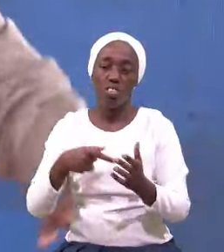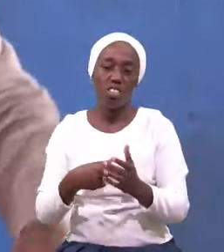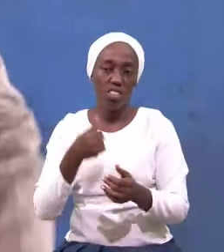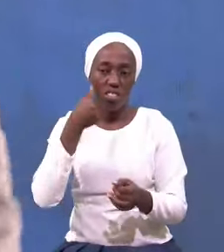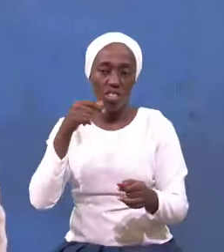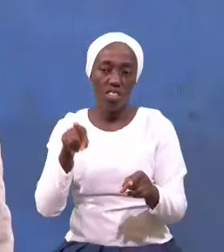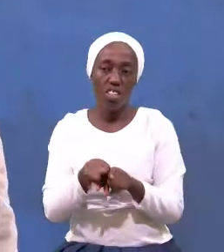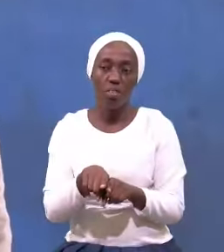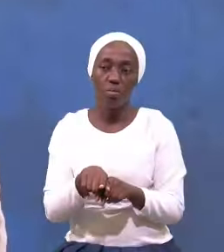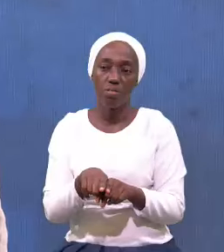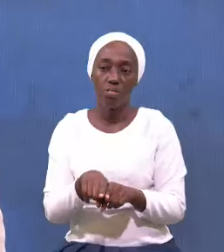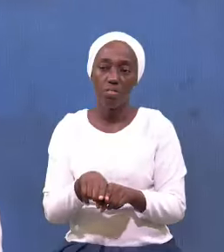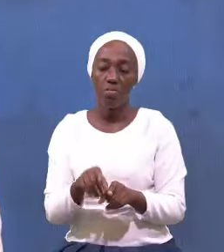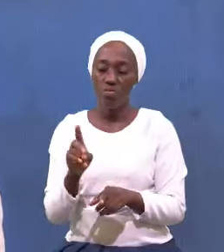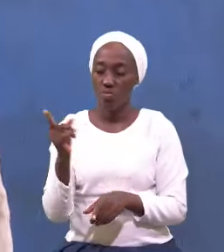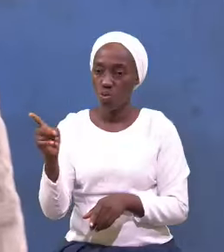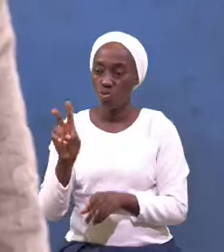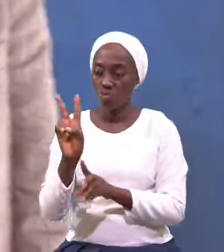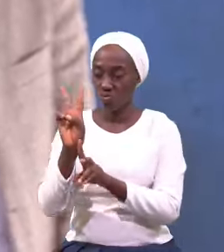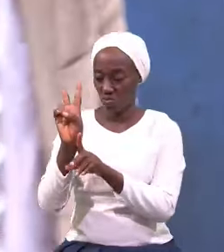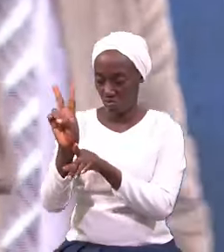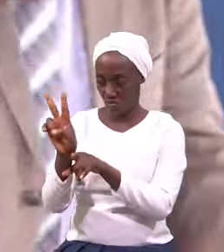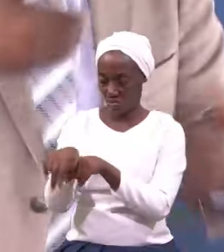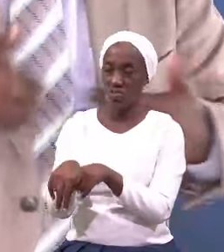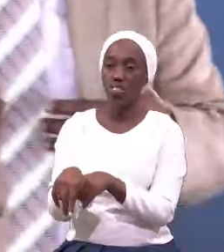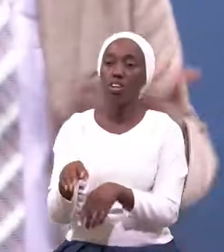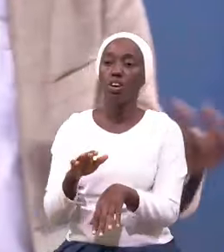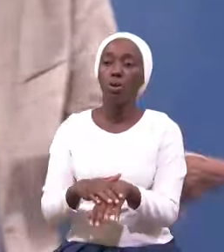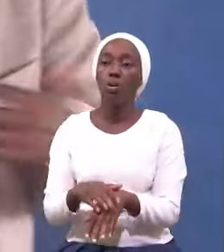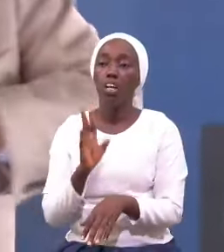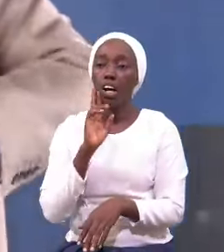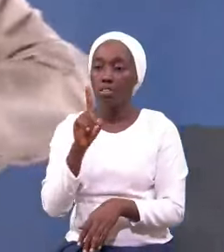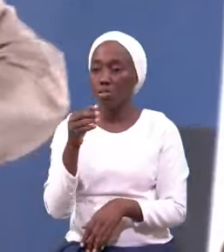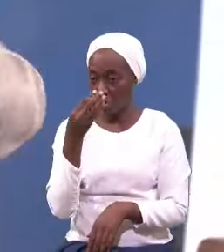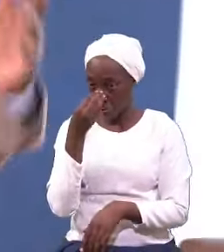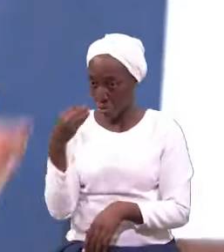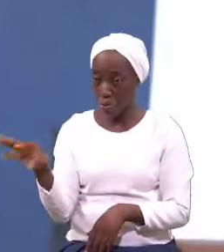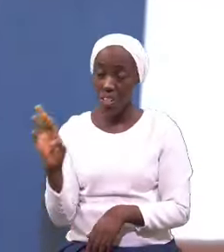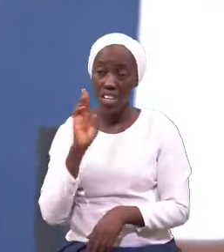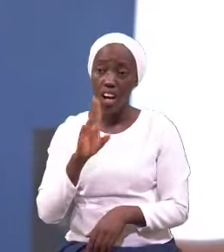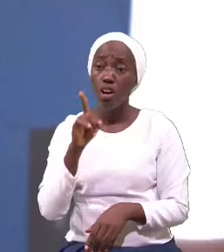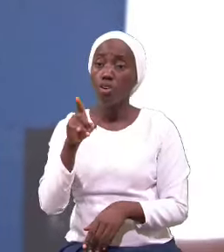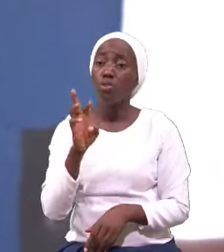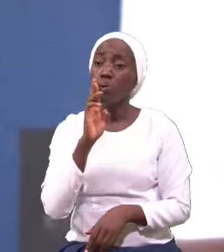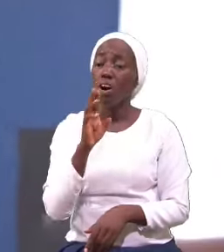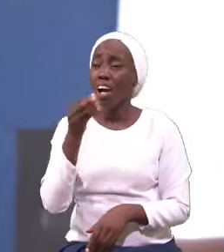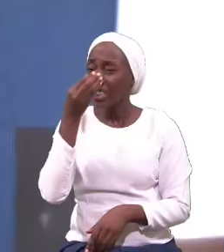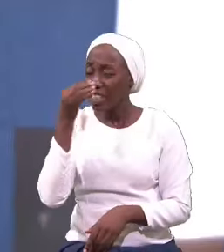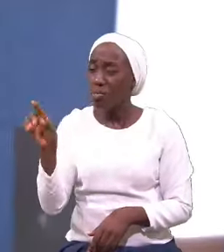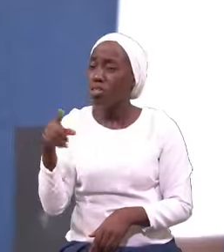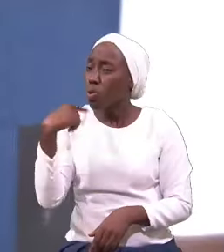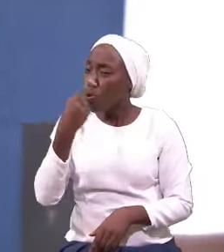And you look down on her. You're not despising her, you're despising who lives in her.